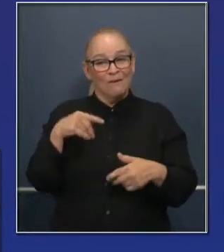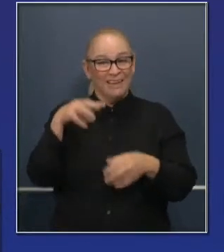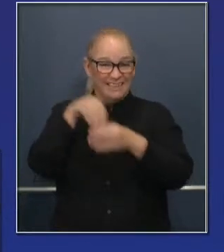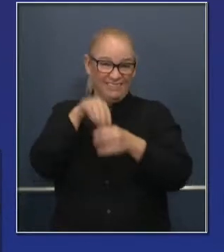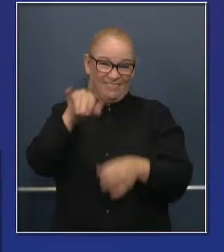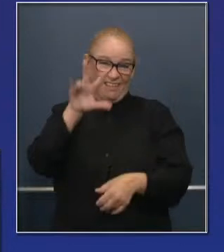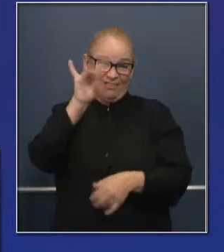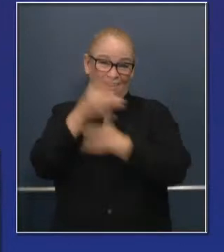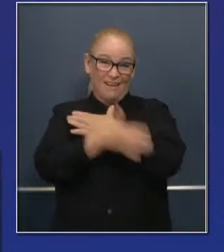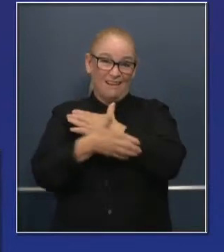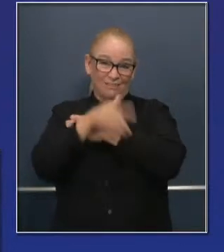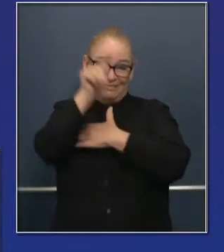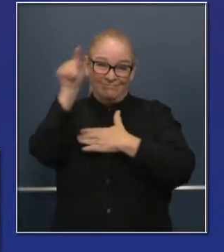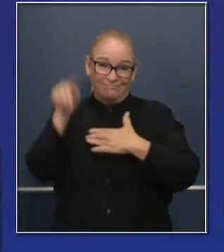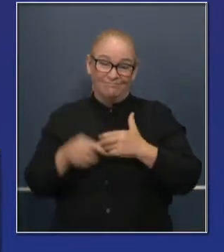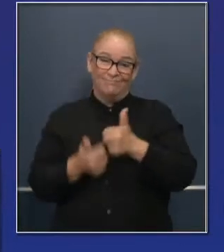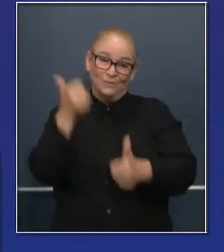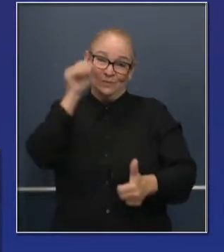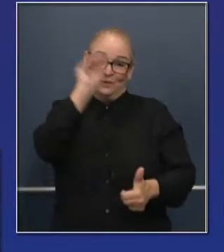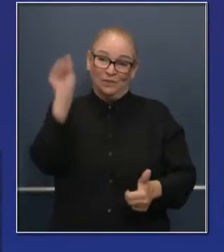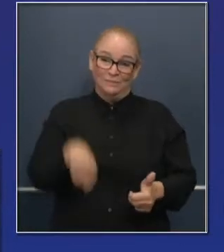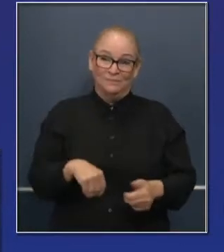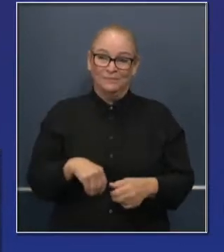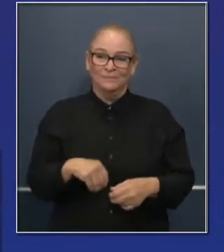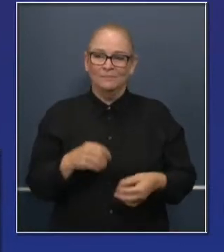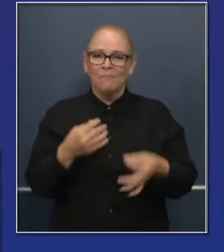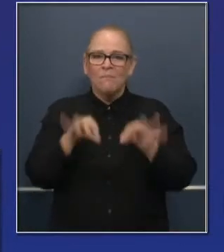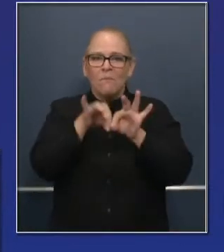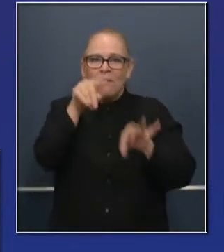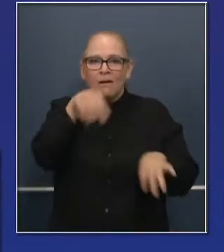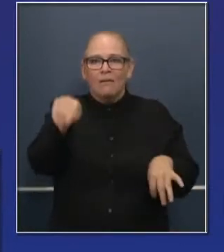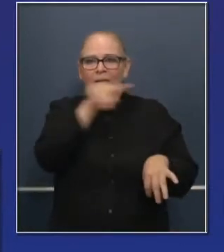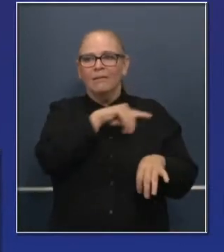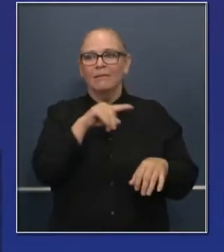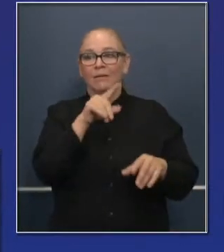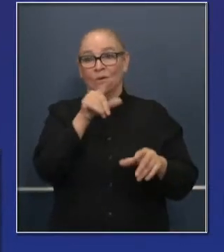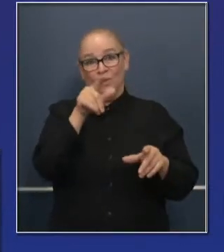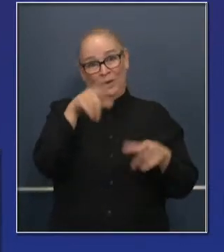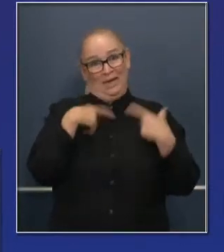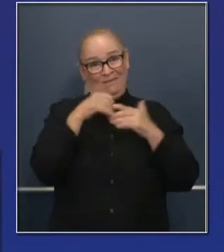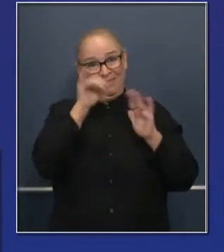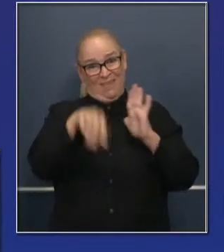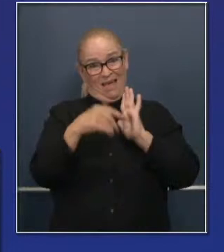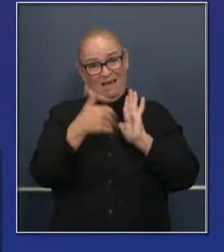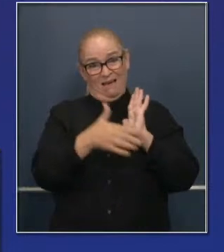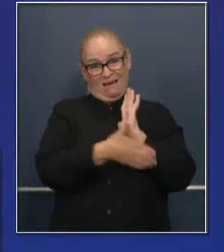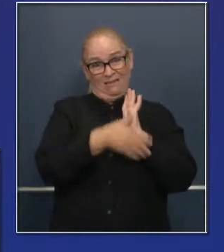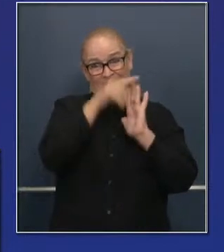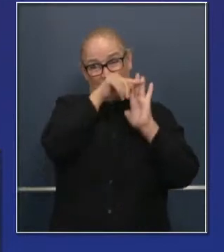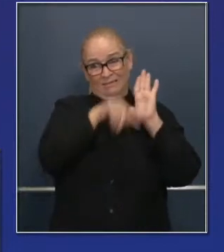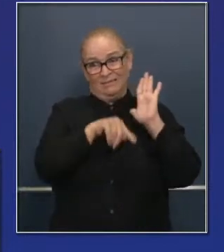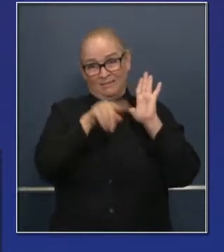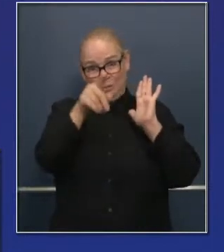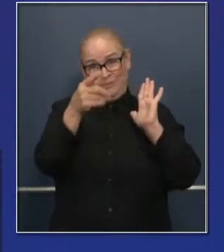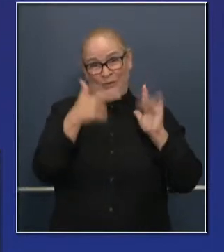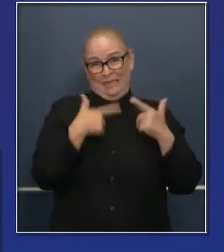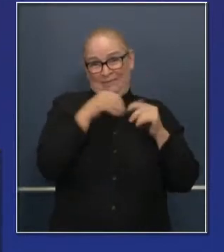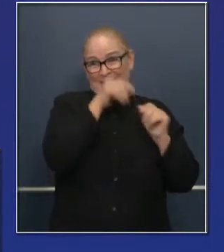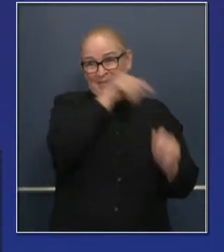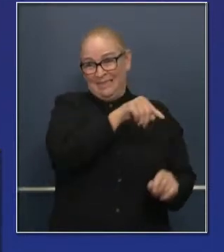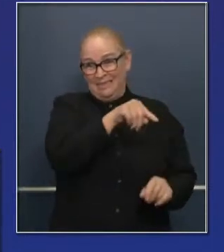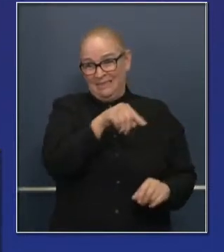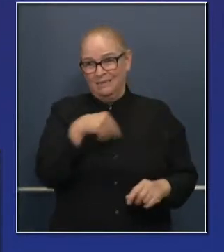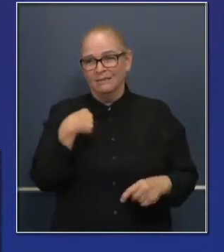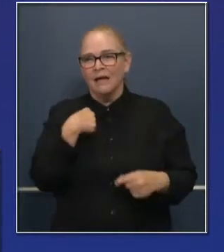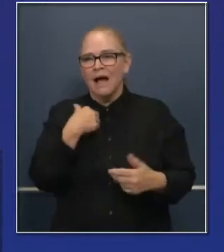important to all of you that live in those counties as it relates to the sectoral guidelines we put